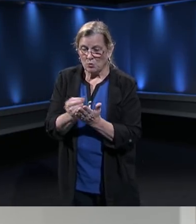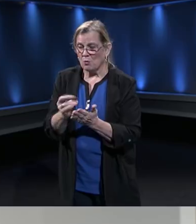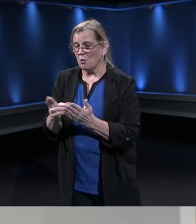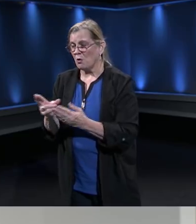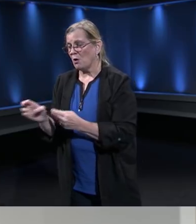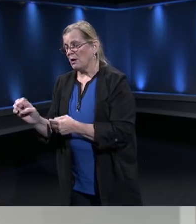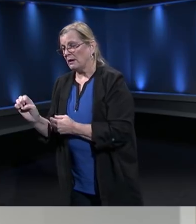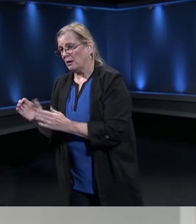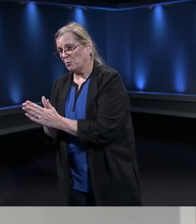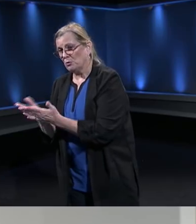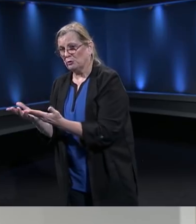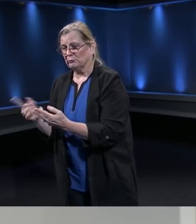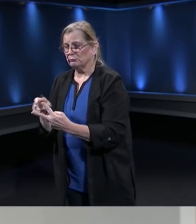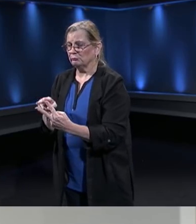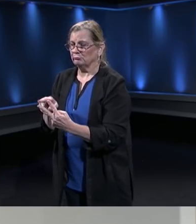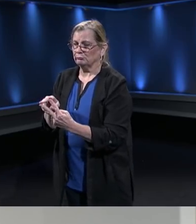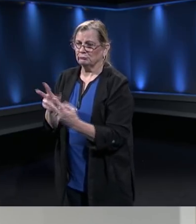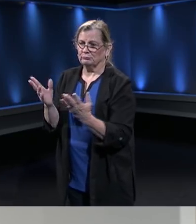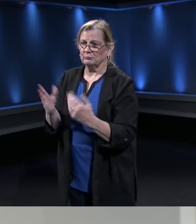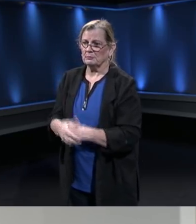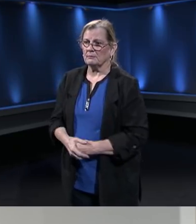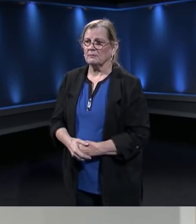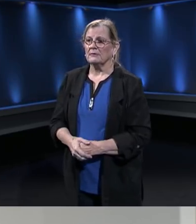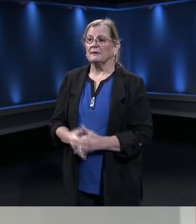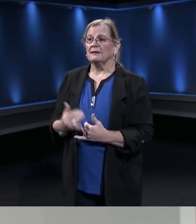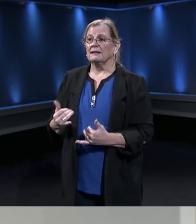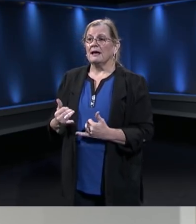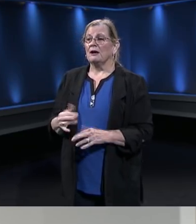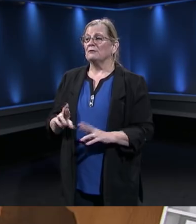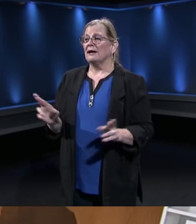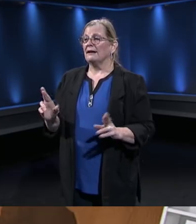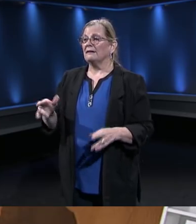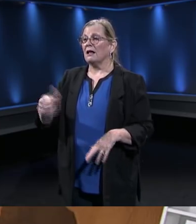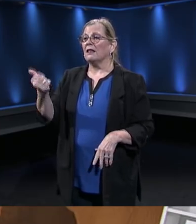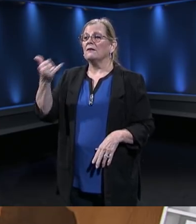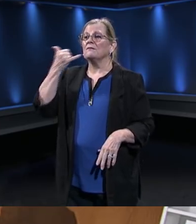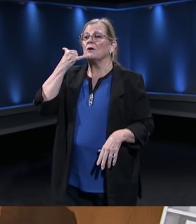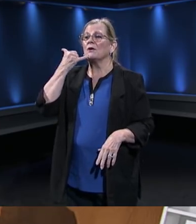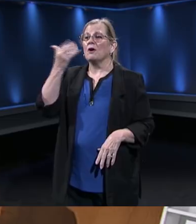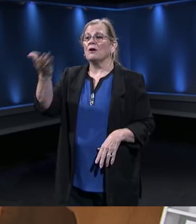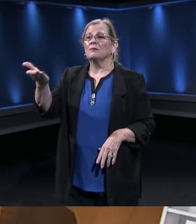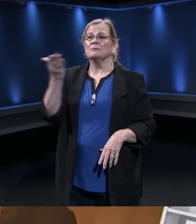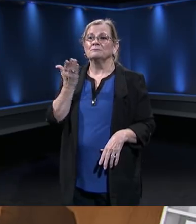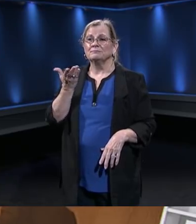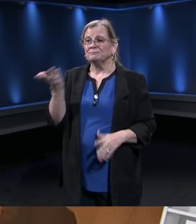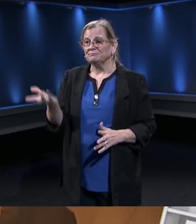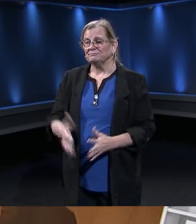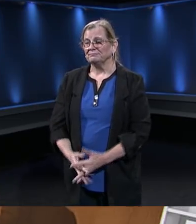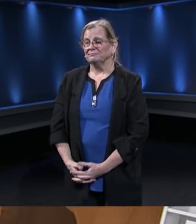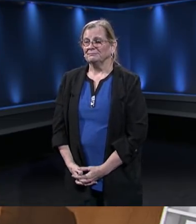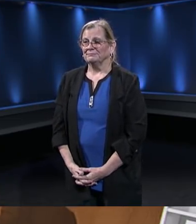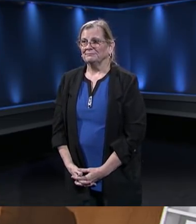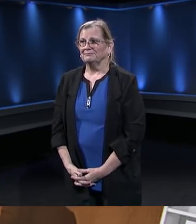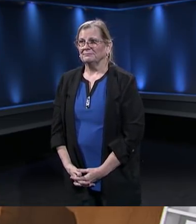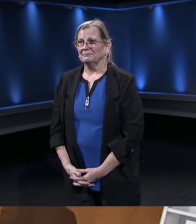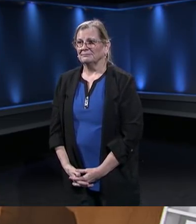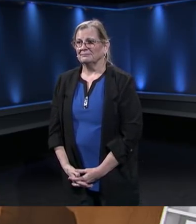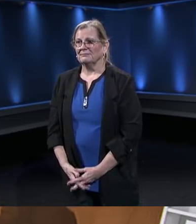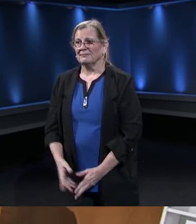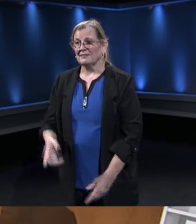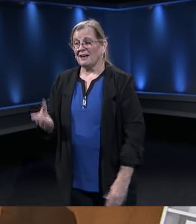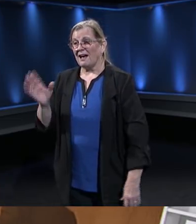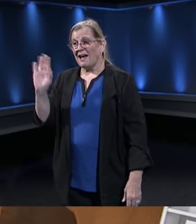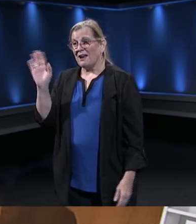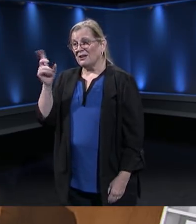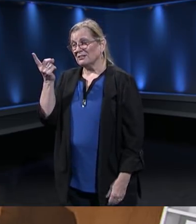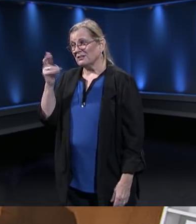can be successful. Let's take another phone call. Caller, welcome to the Return to School Town Hall. Hi, Dr. Brabrand.